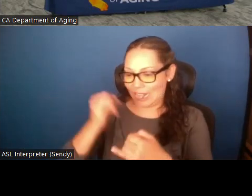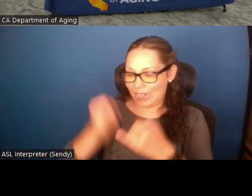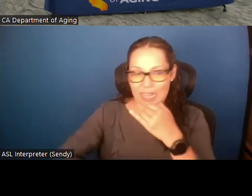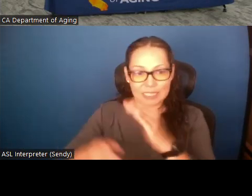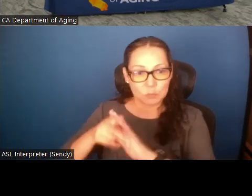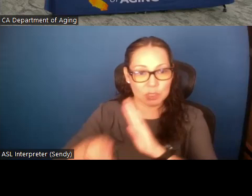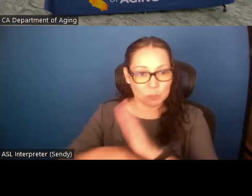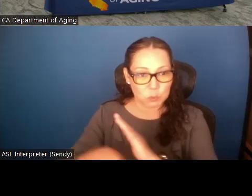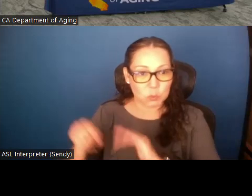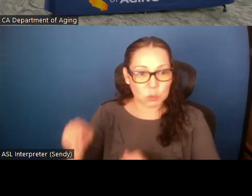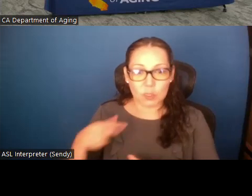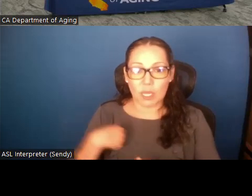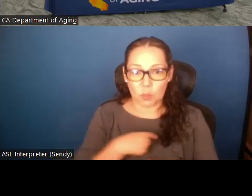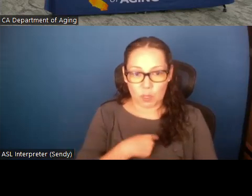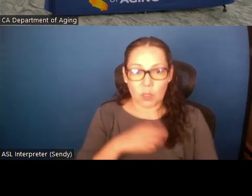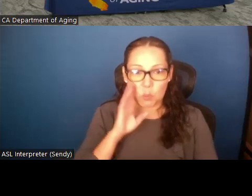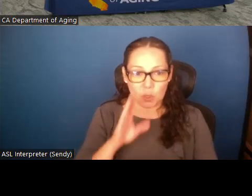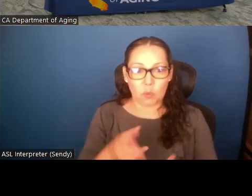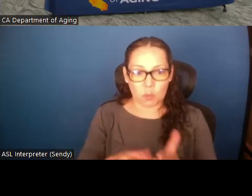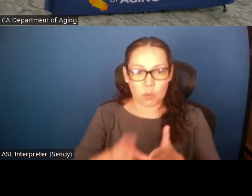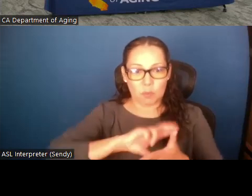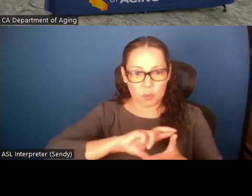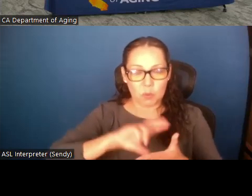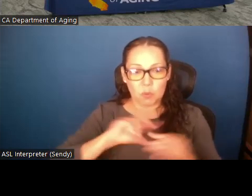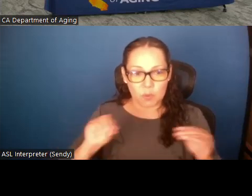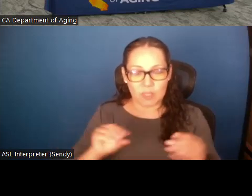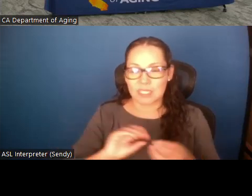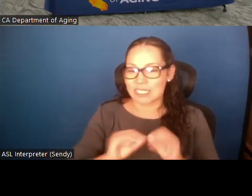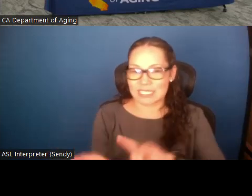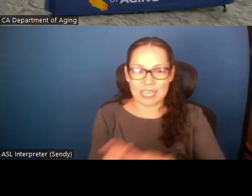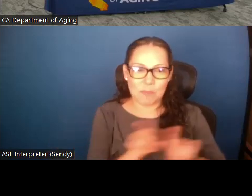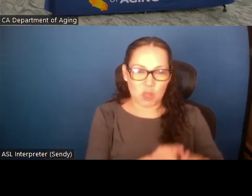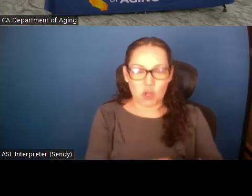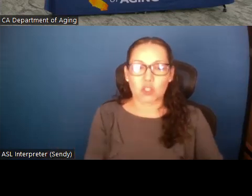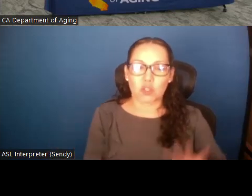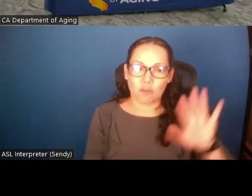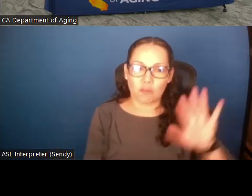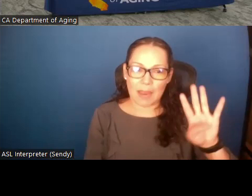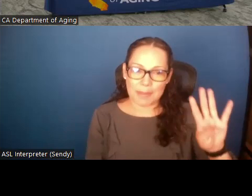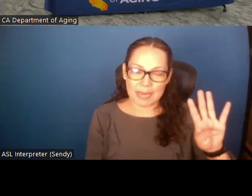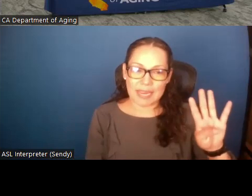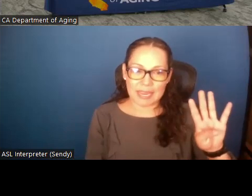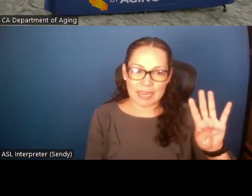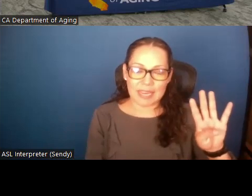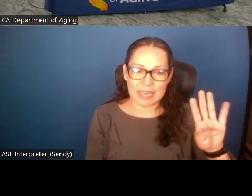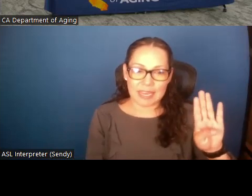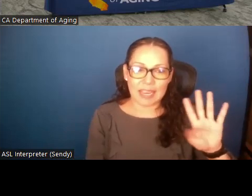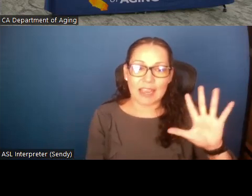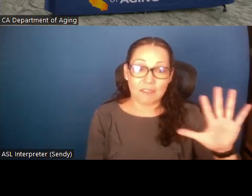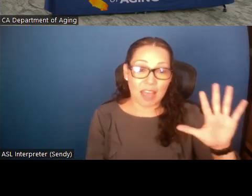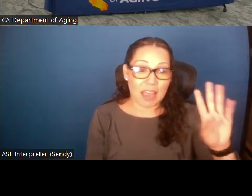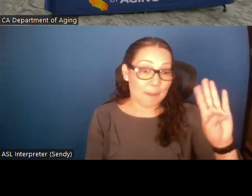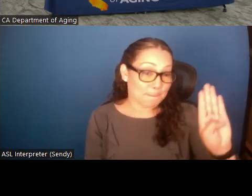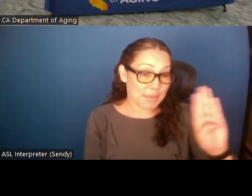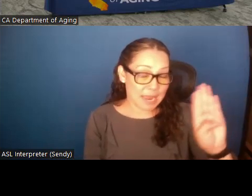we will review. This is similar to principle 5B. This principle has been revised again based on work